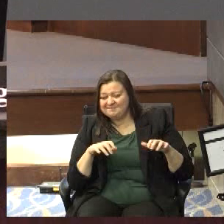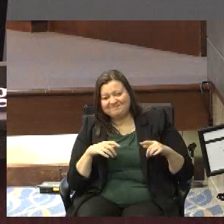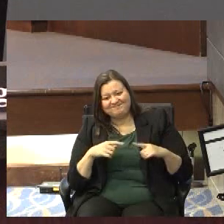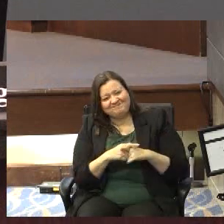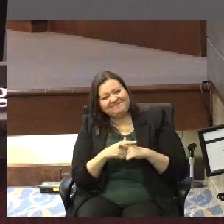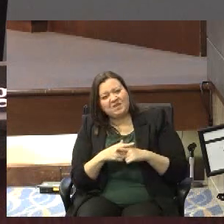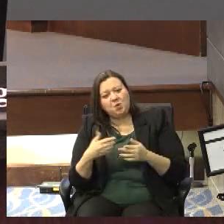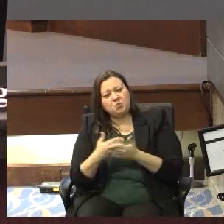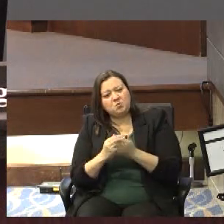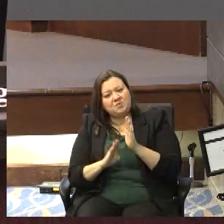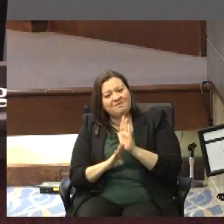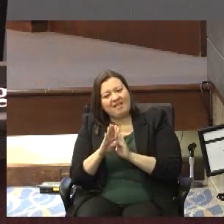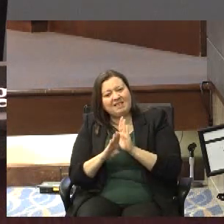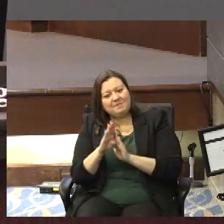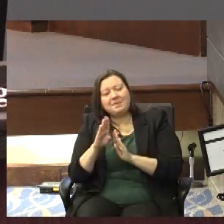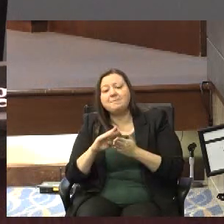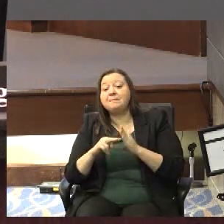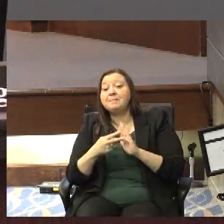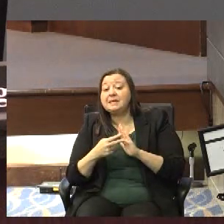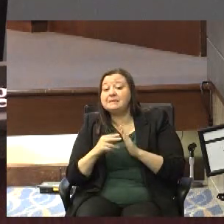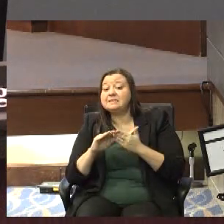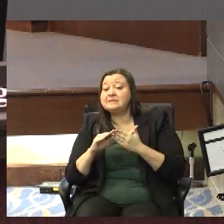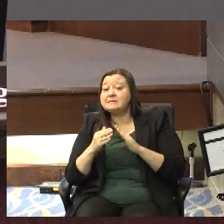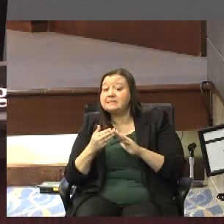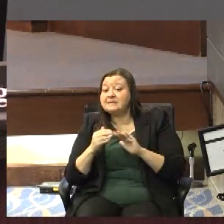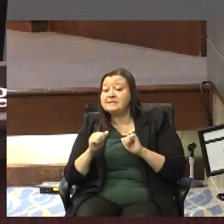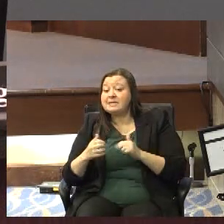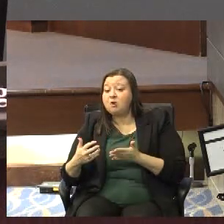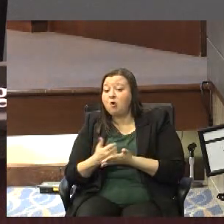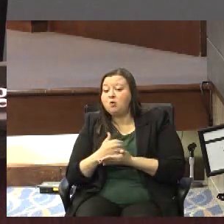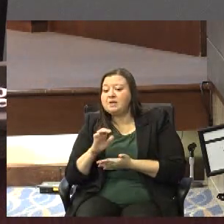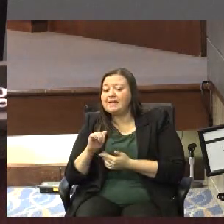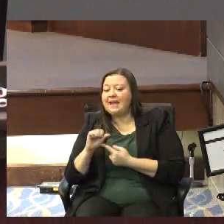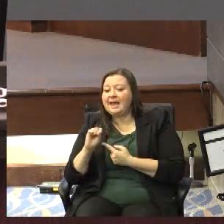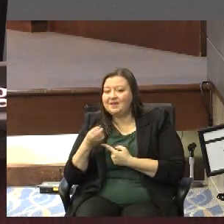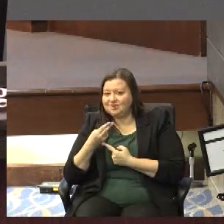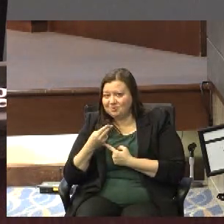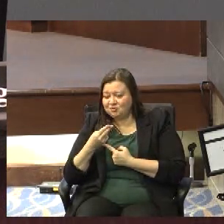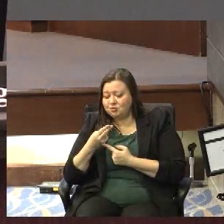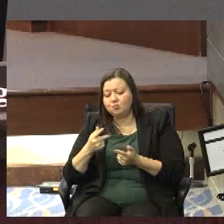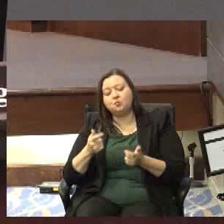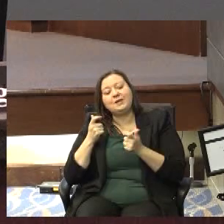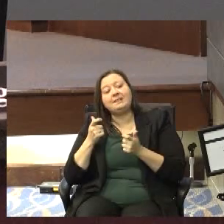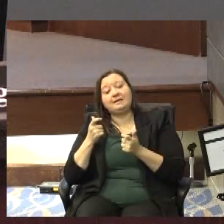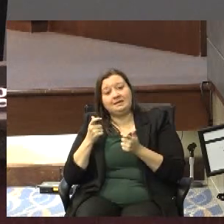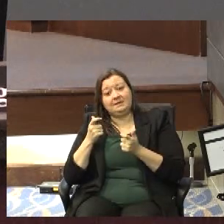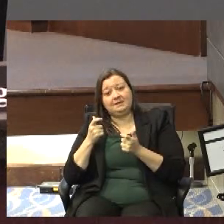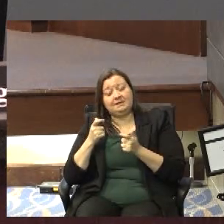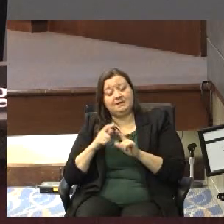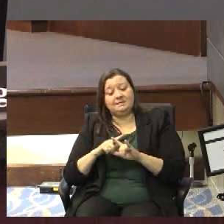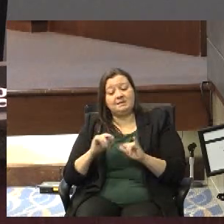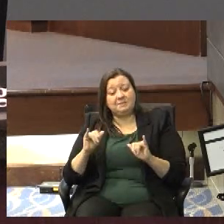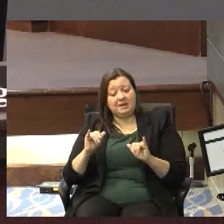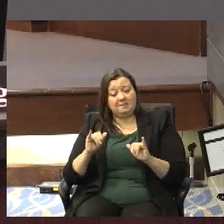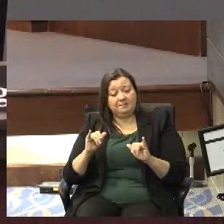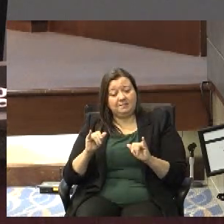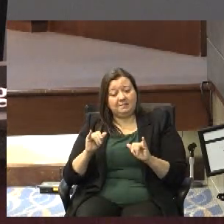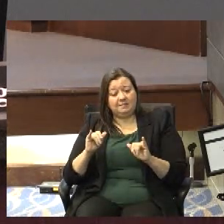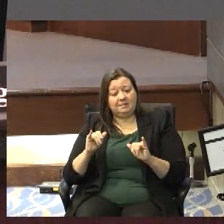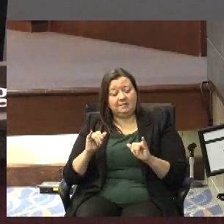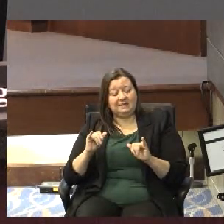new development is a great way for cities to generate cash quickly, but typically leaves us